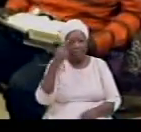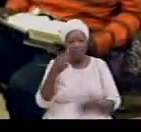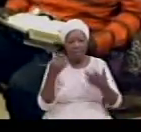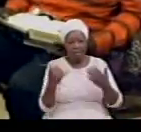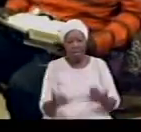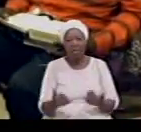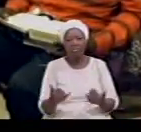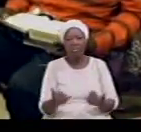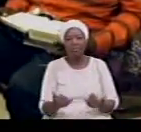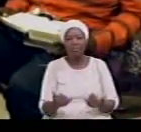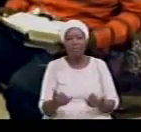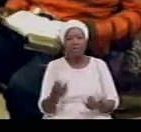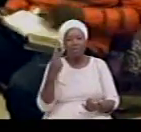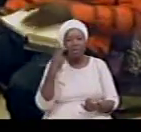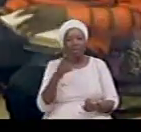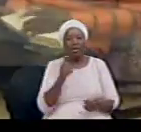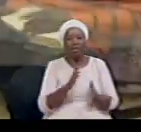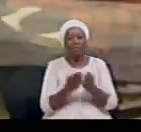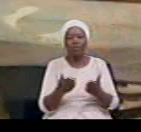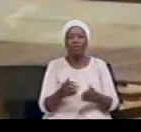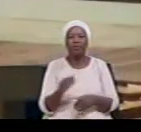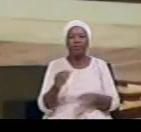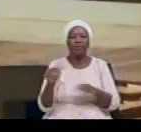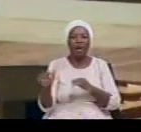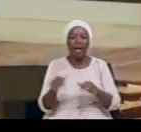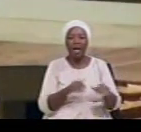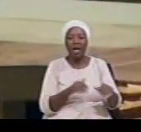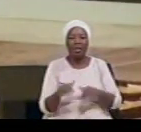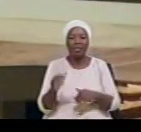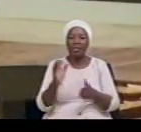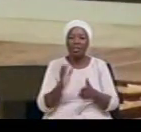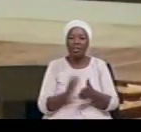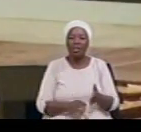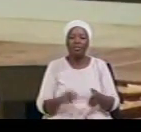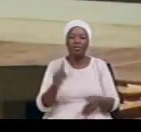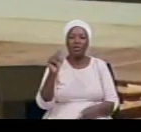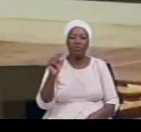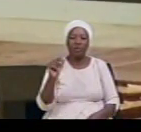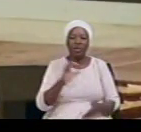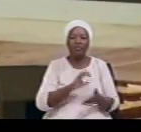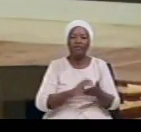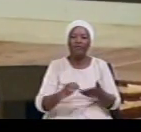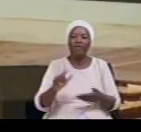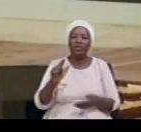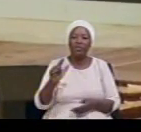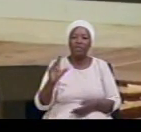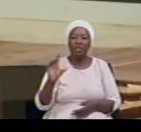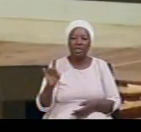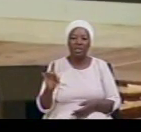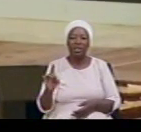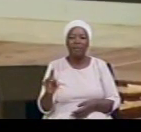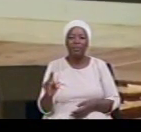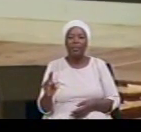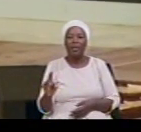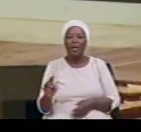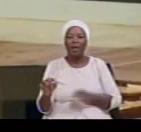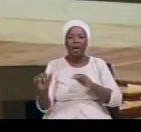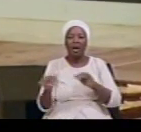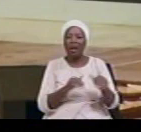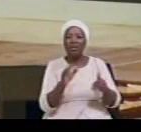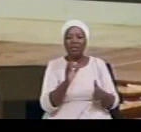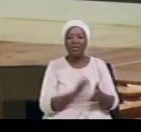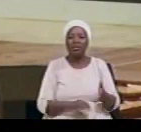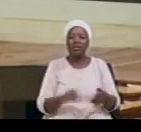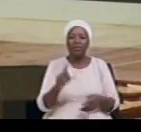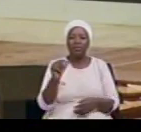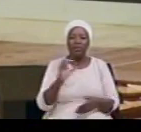Look at Acts chapter 20, verse 28. Acts 20, verse 28.